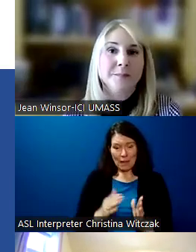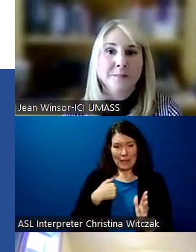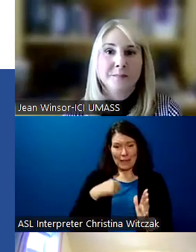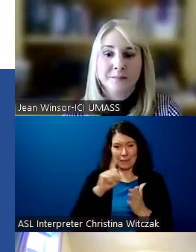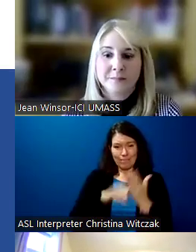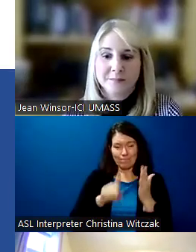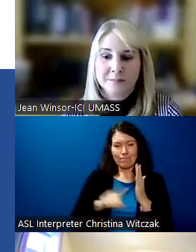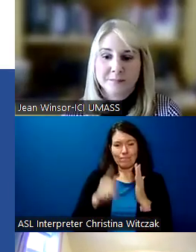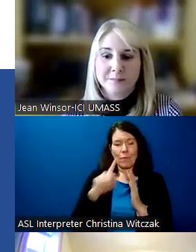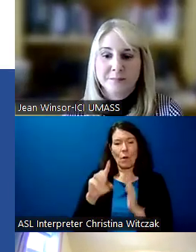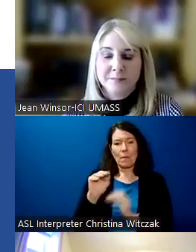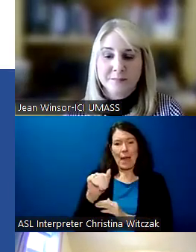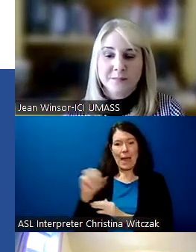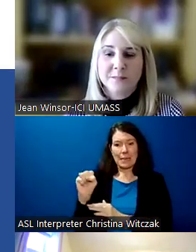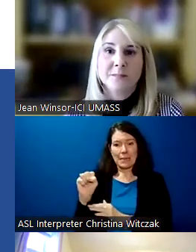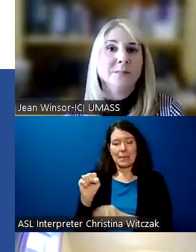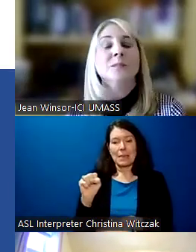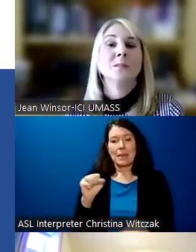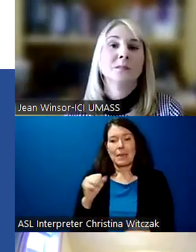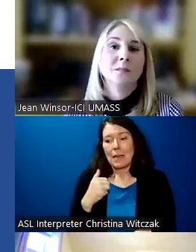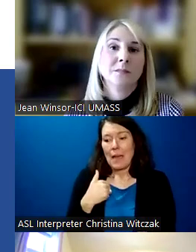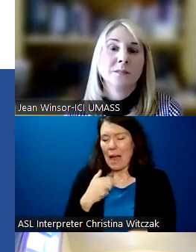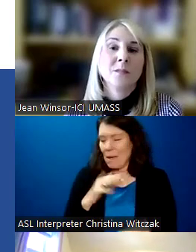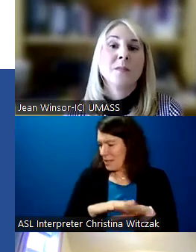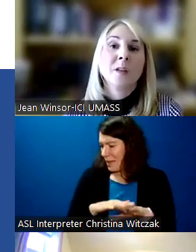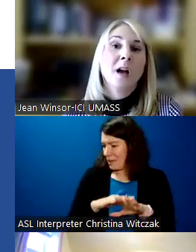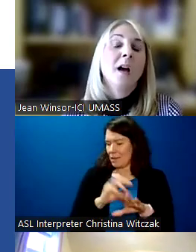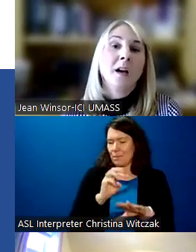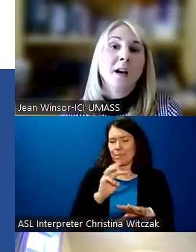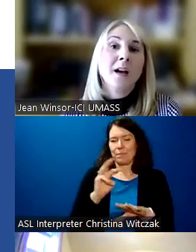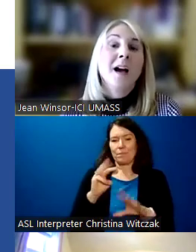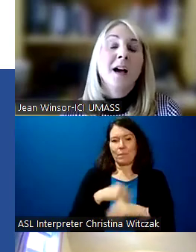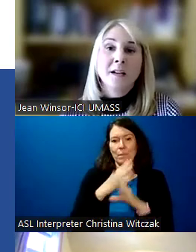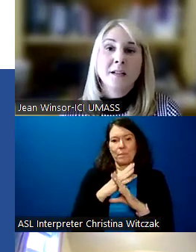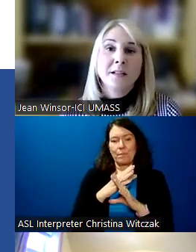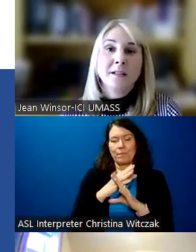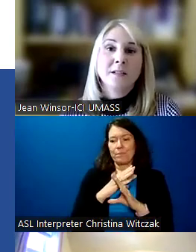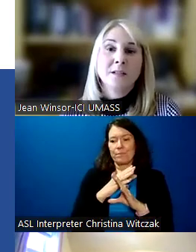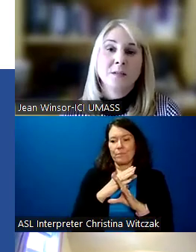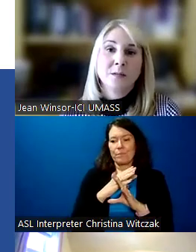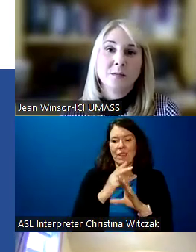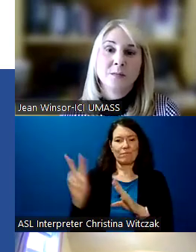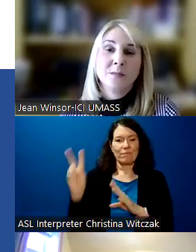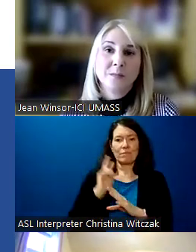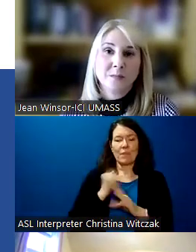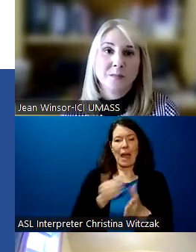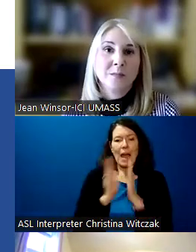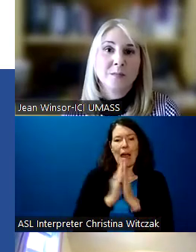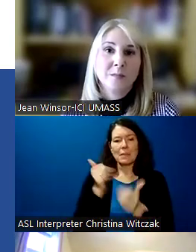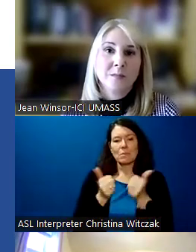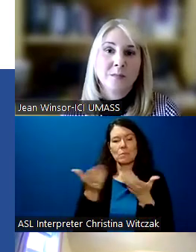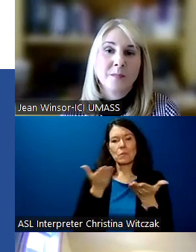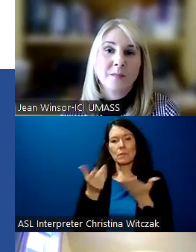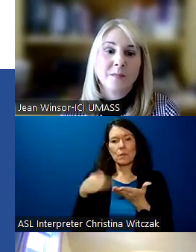at a Massability webinar a couple of weeks ago, and I asked about what services do you